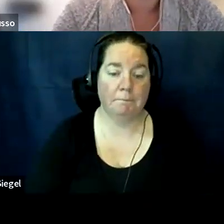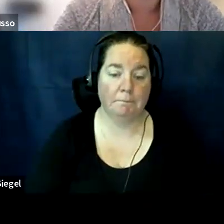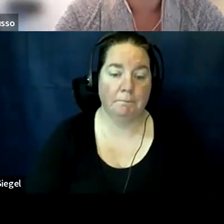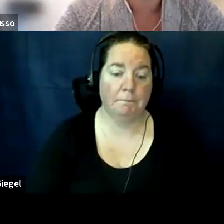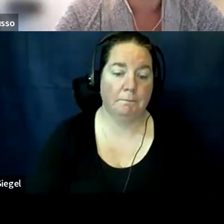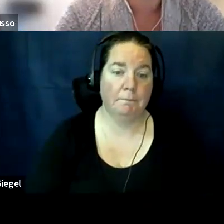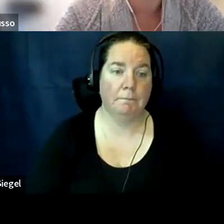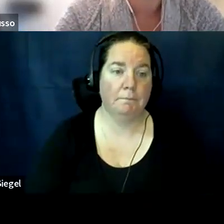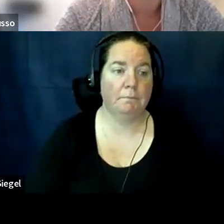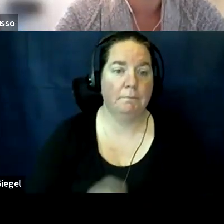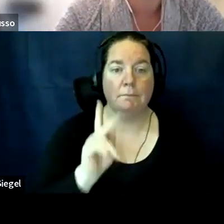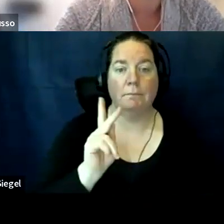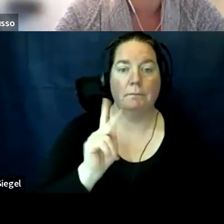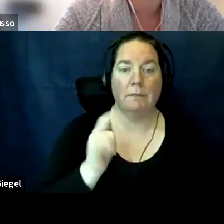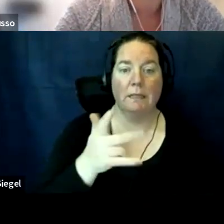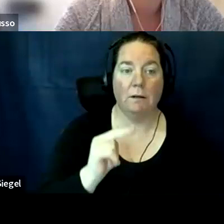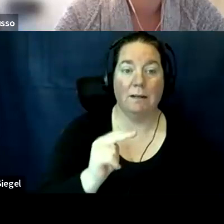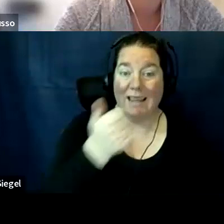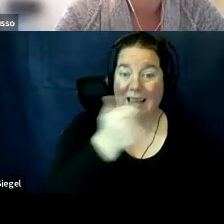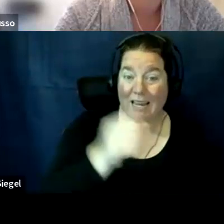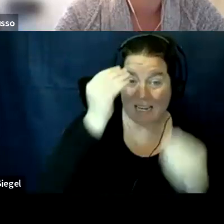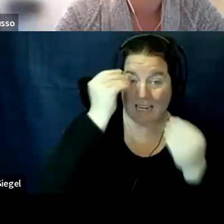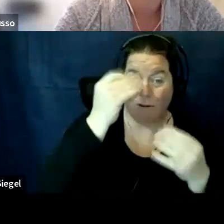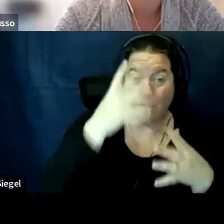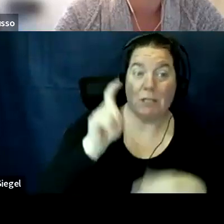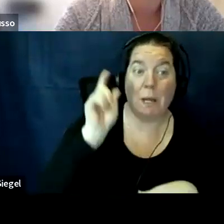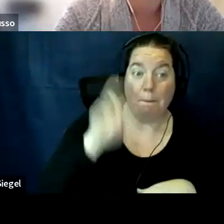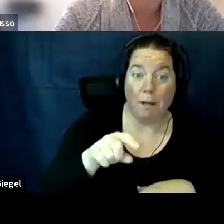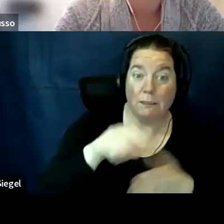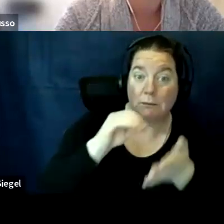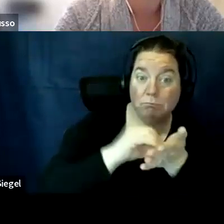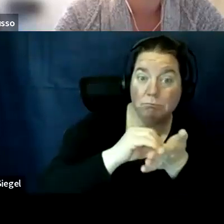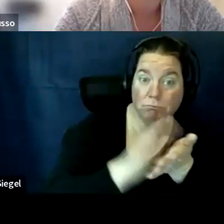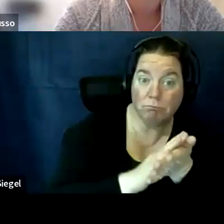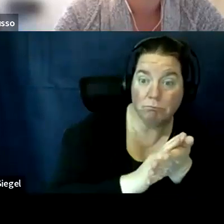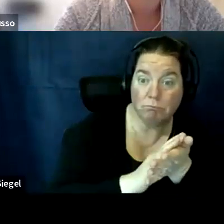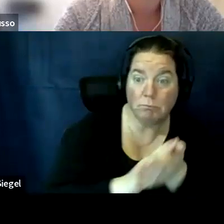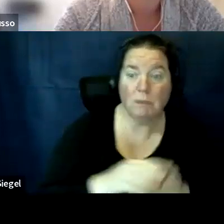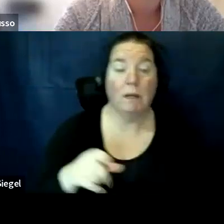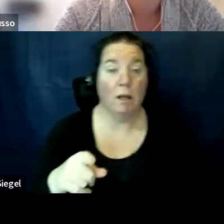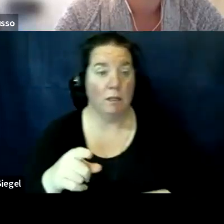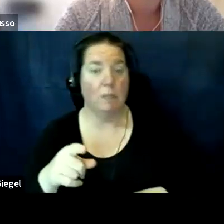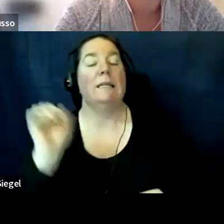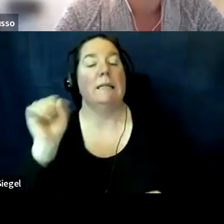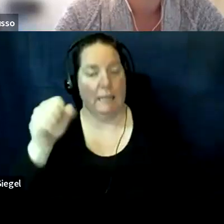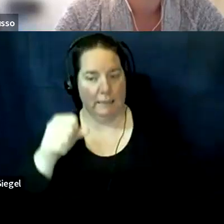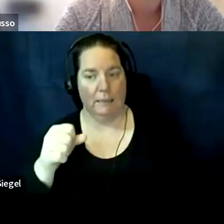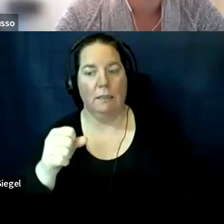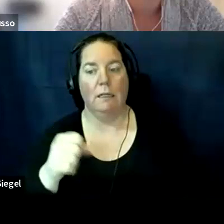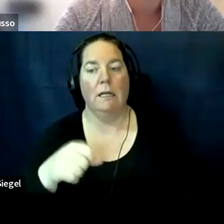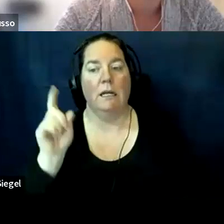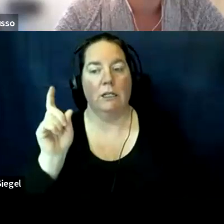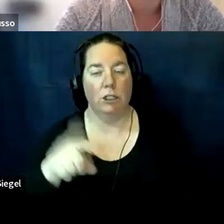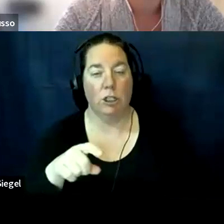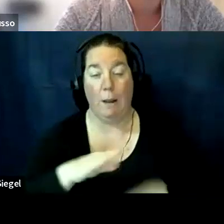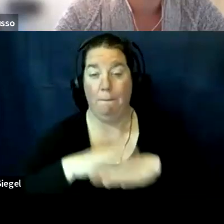Is there any information that has to be retained, Cassie? In terms of, yes, so it should at the